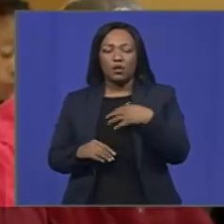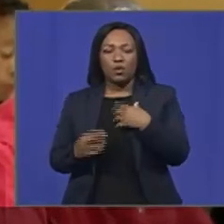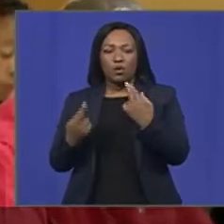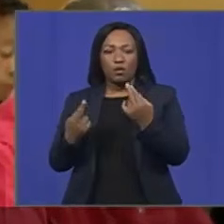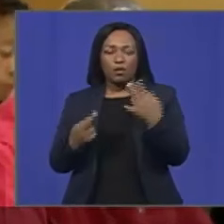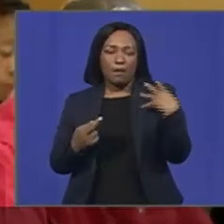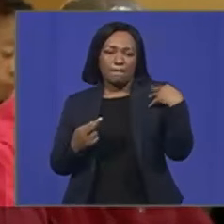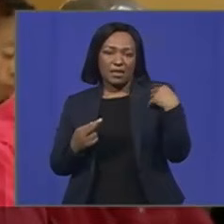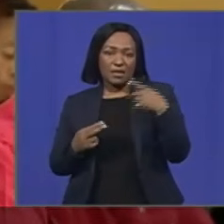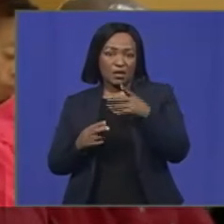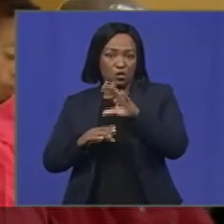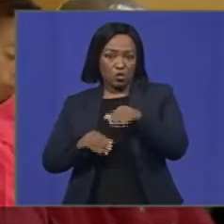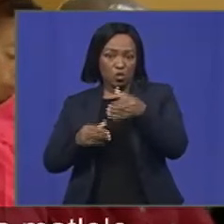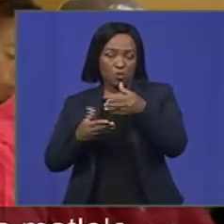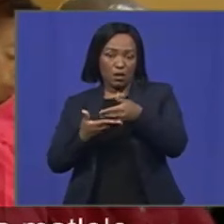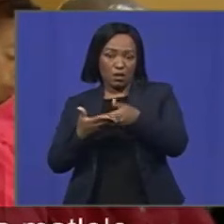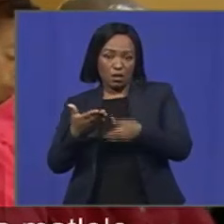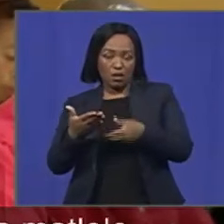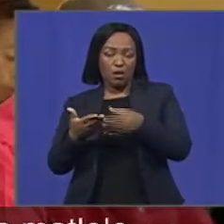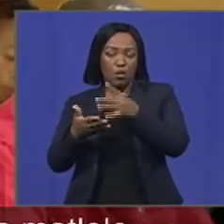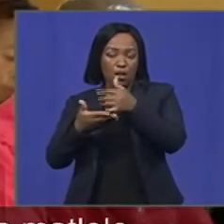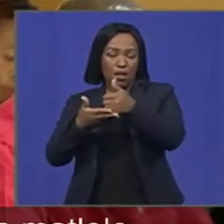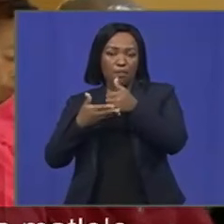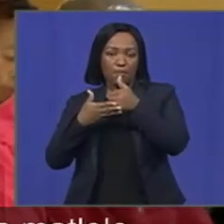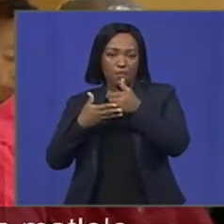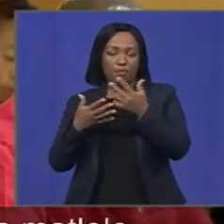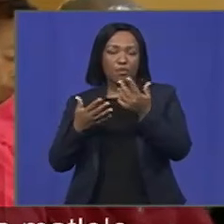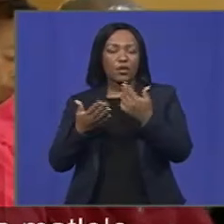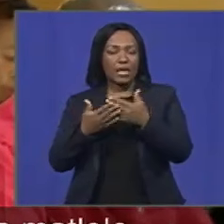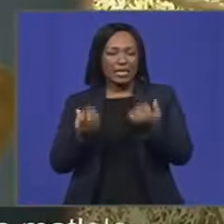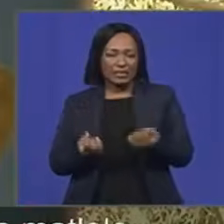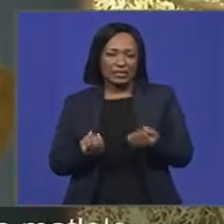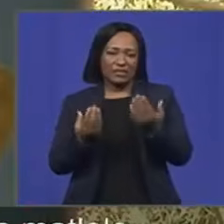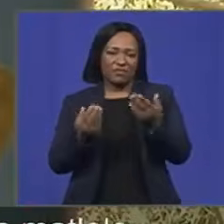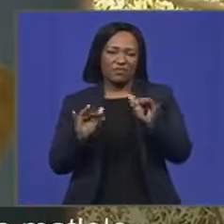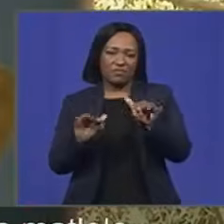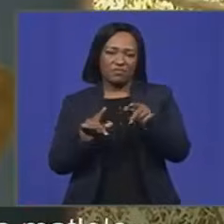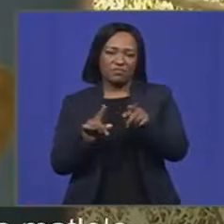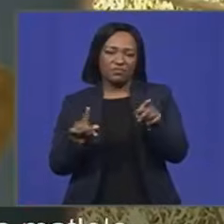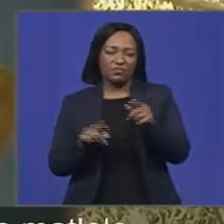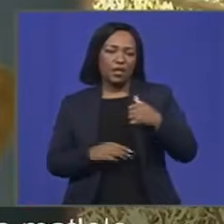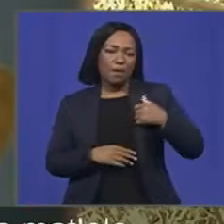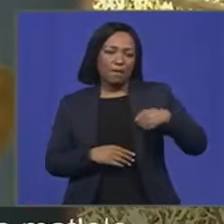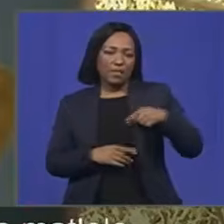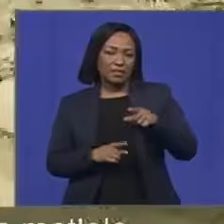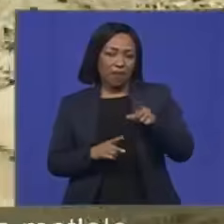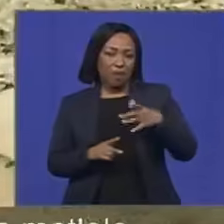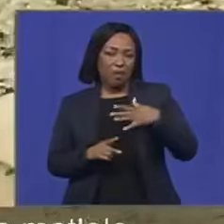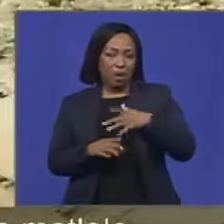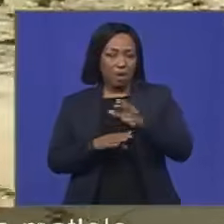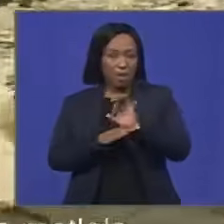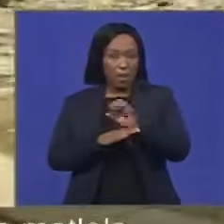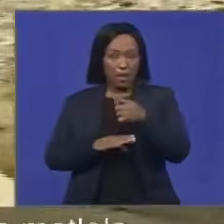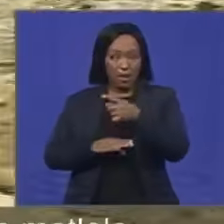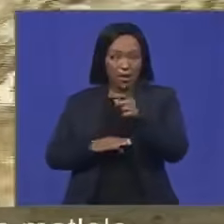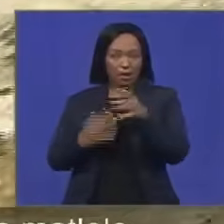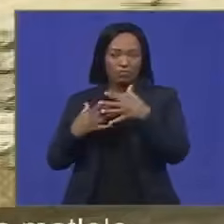the document will be able to assist us to deliver services to our people. Masepala o batla maano a diragadiwa.